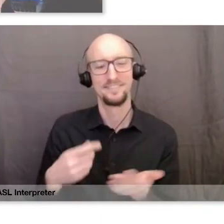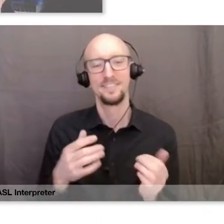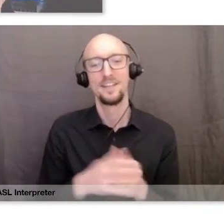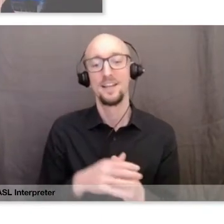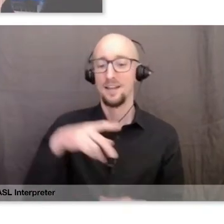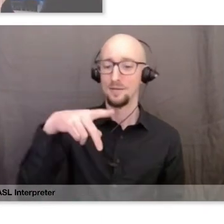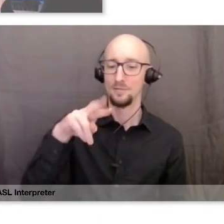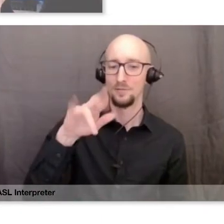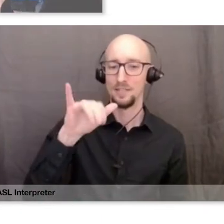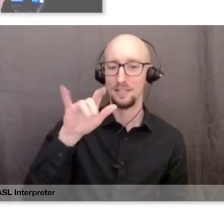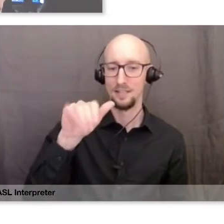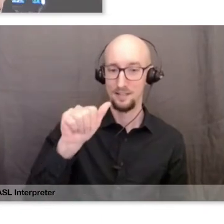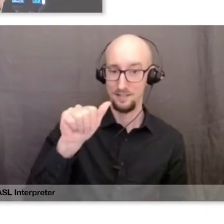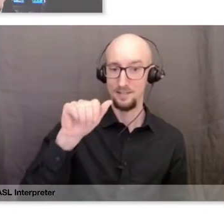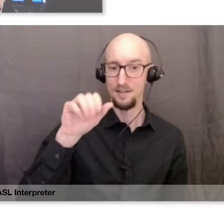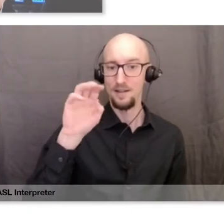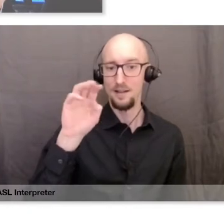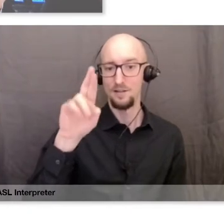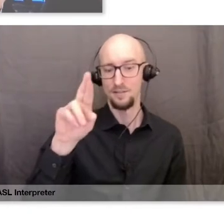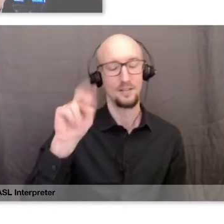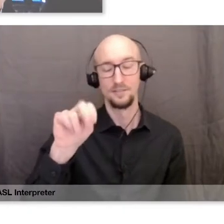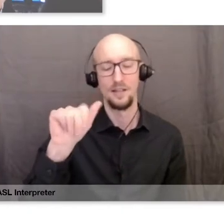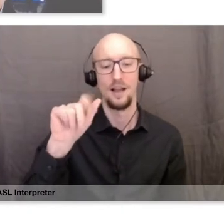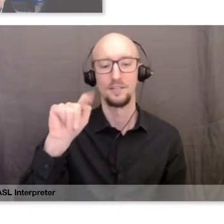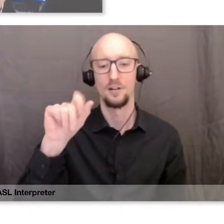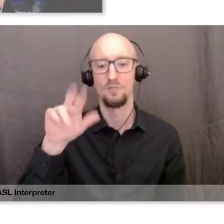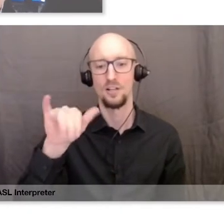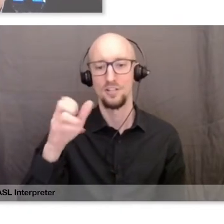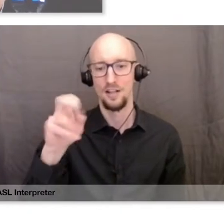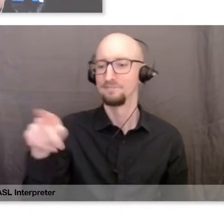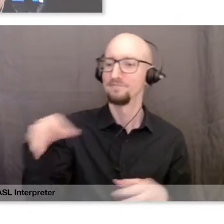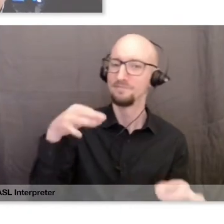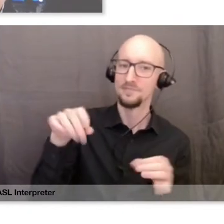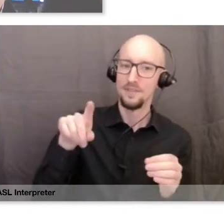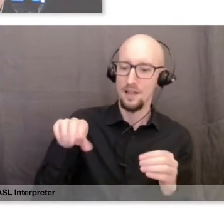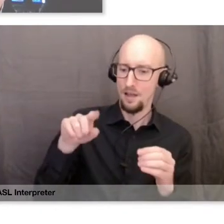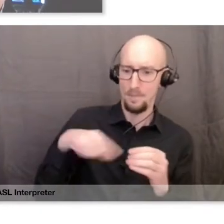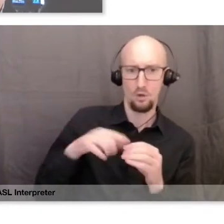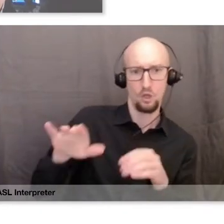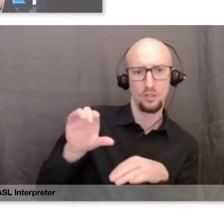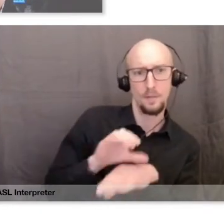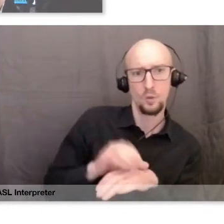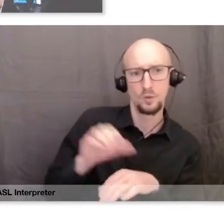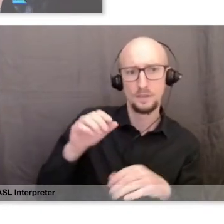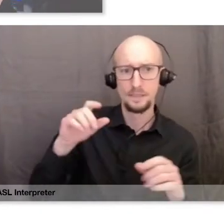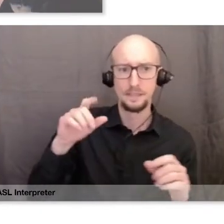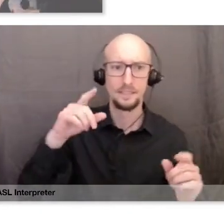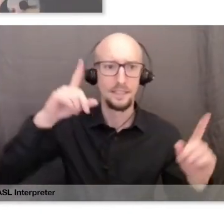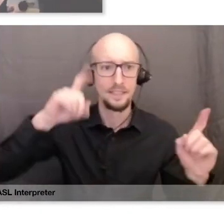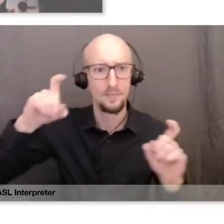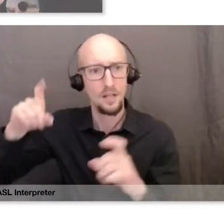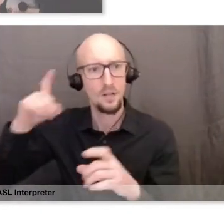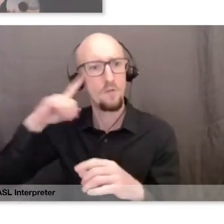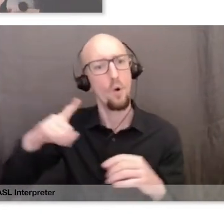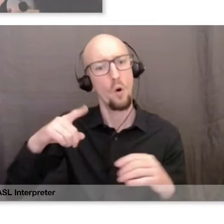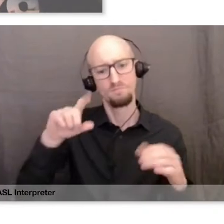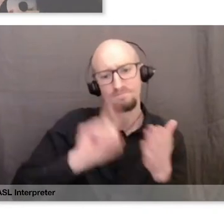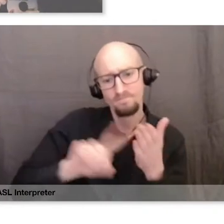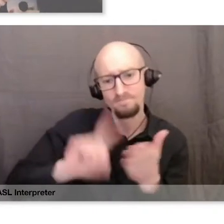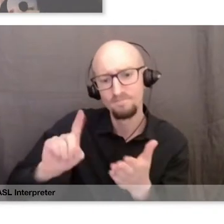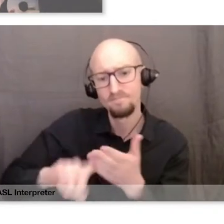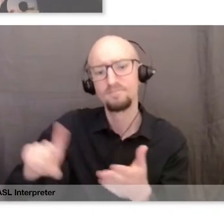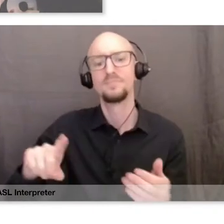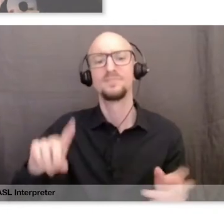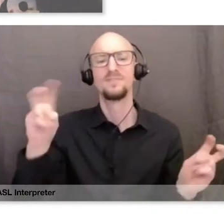Natarajan told us how she uses computer simulations to explore the black hole growth problem in